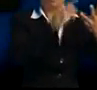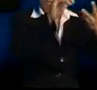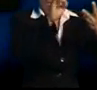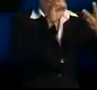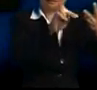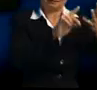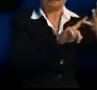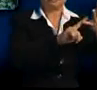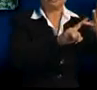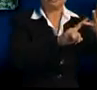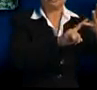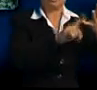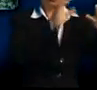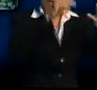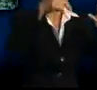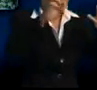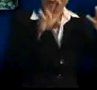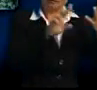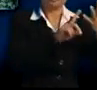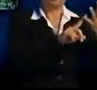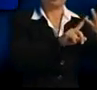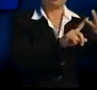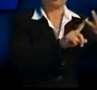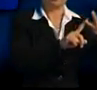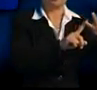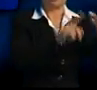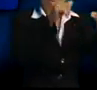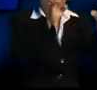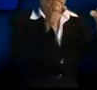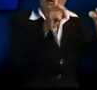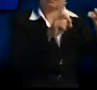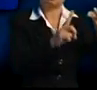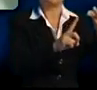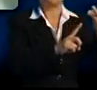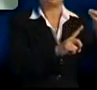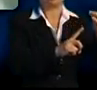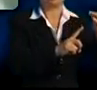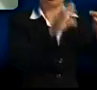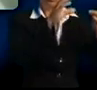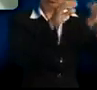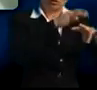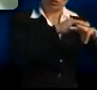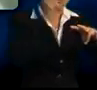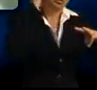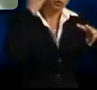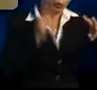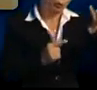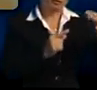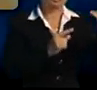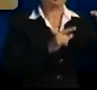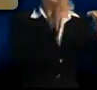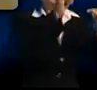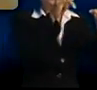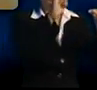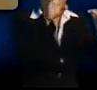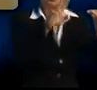iron, copper, lead, gold, and